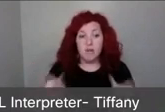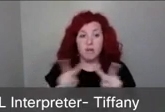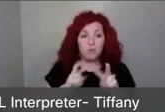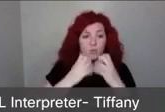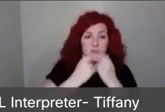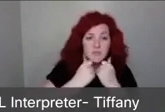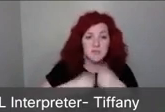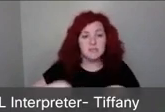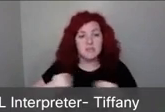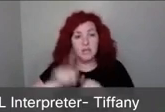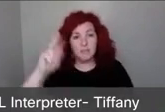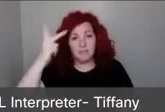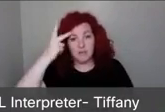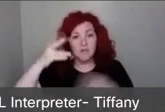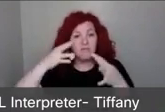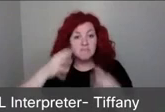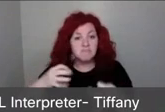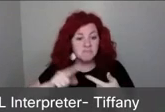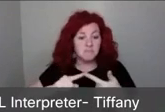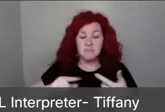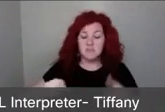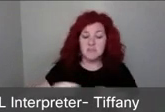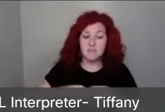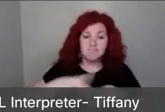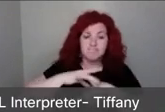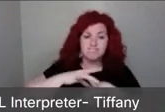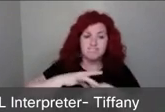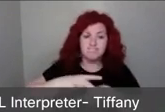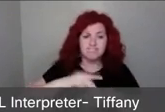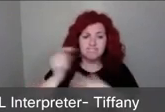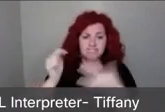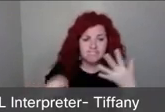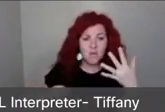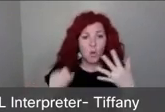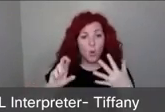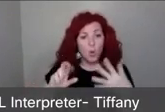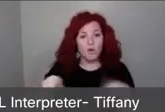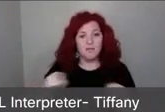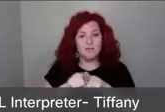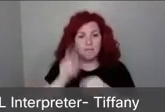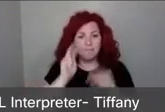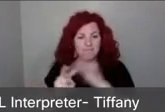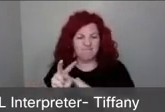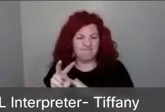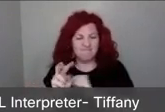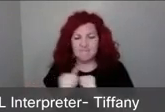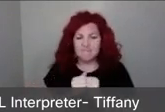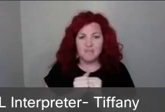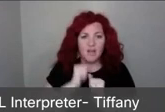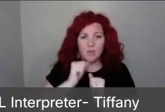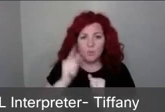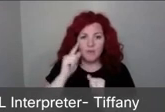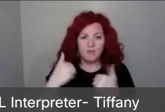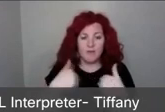same political outcomes, the same geographic demographics, or the same outlooks. And I don't think they have the same vision